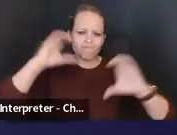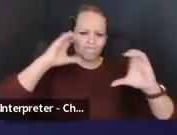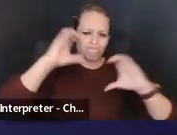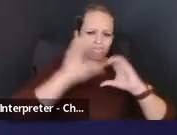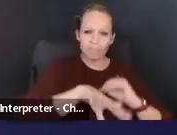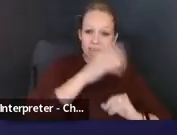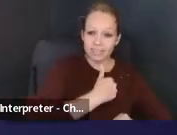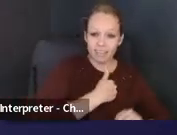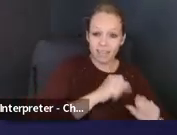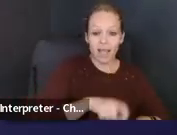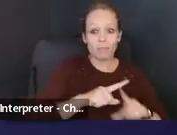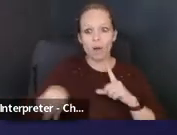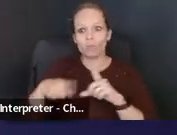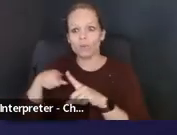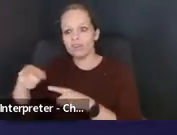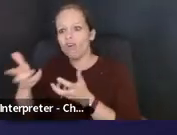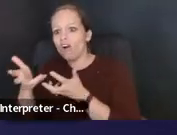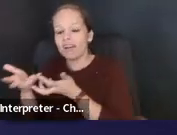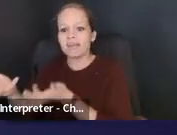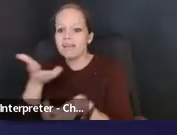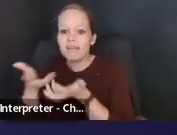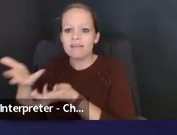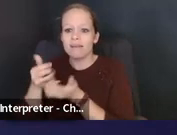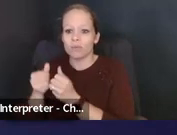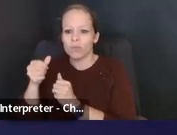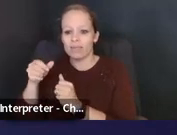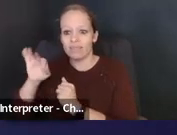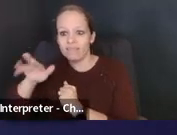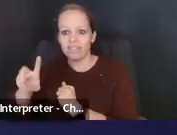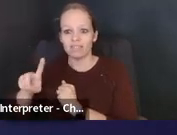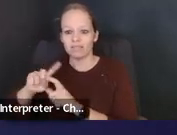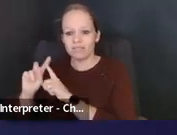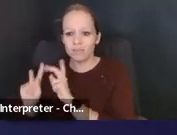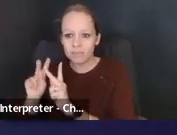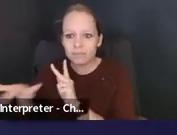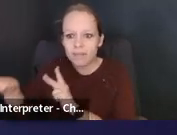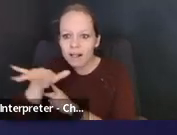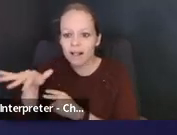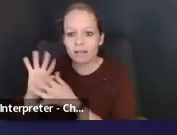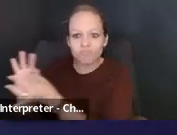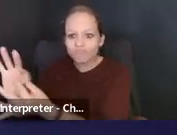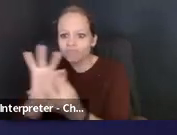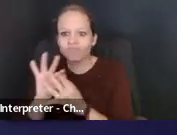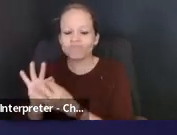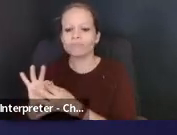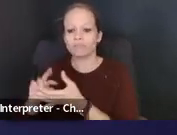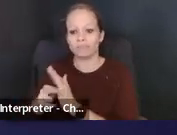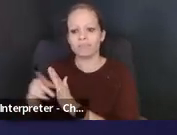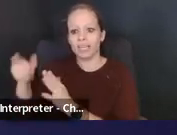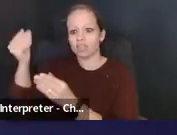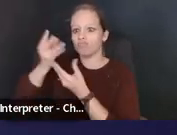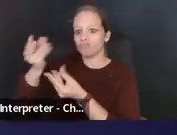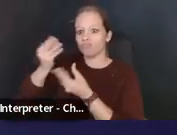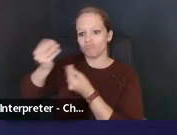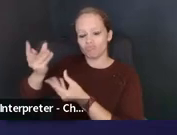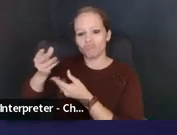But when you're connected and you're engaged in the field in ways that you can kind of find those opportunities through